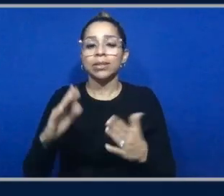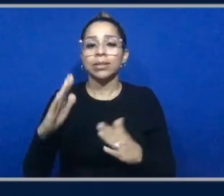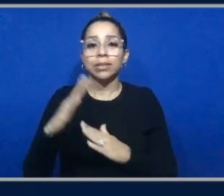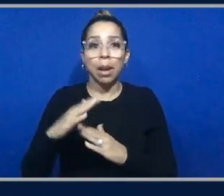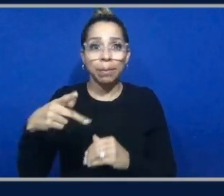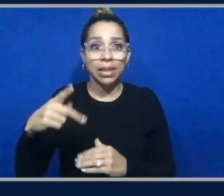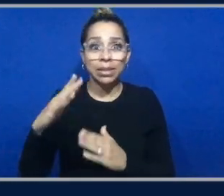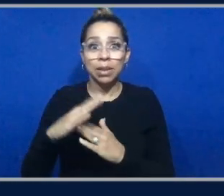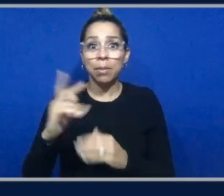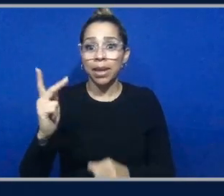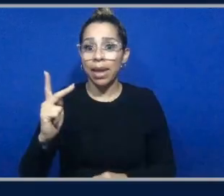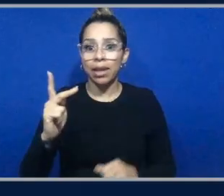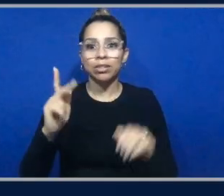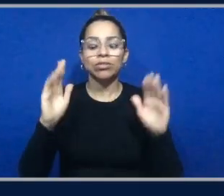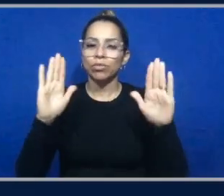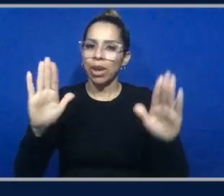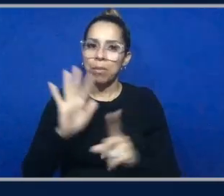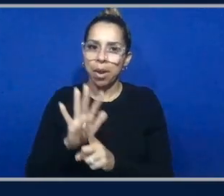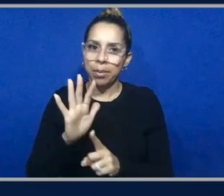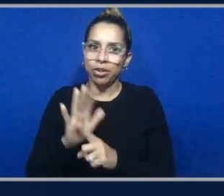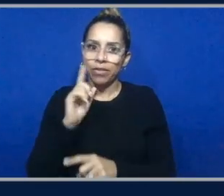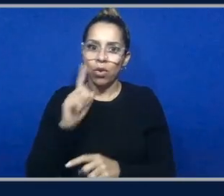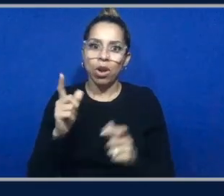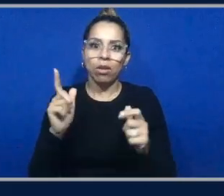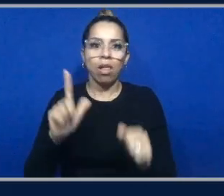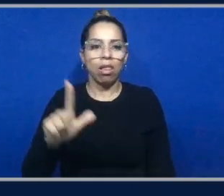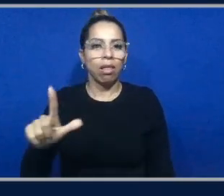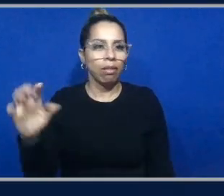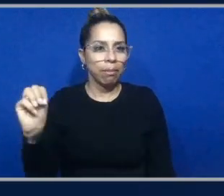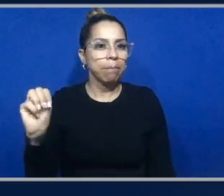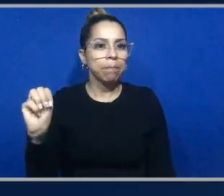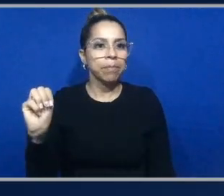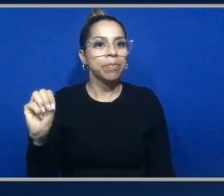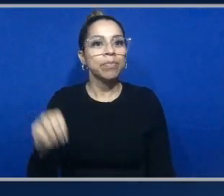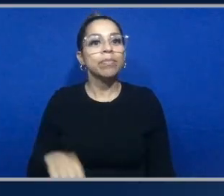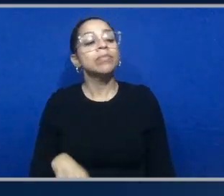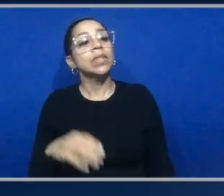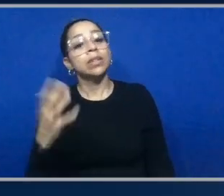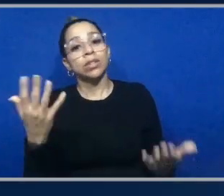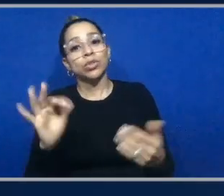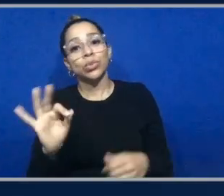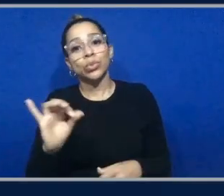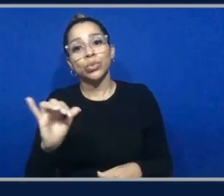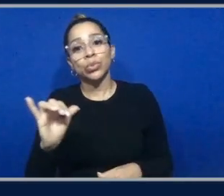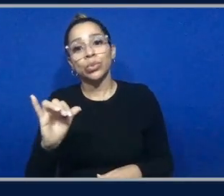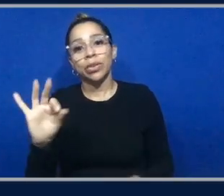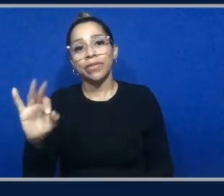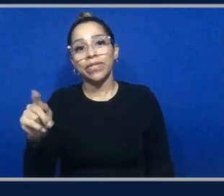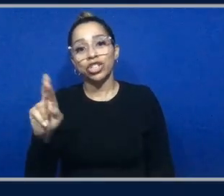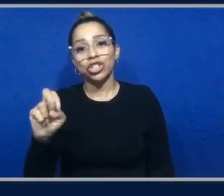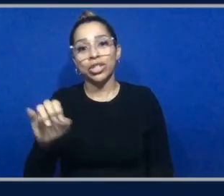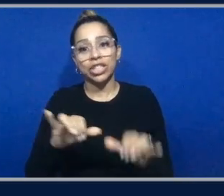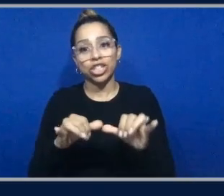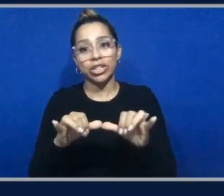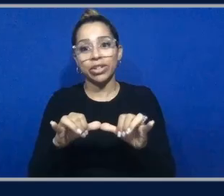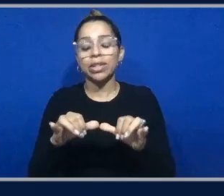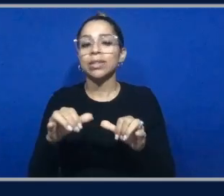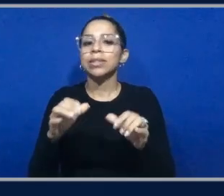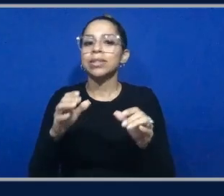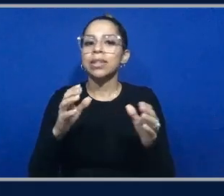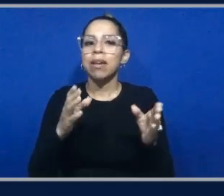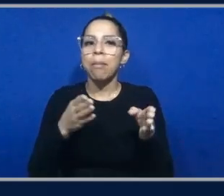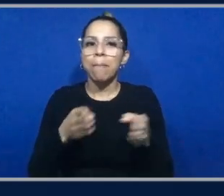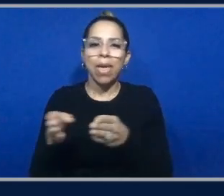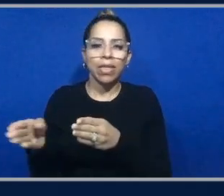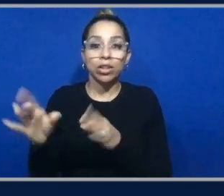popular ones for large language models to use. Cool. And then feature engineering. Feature engineering is a method to select and transform